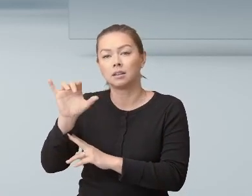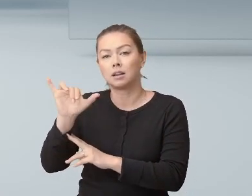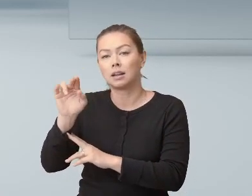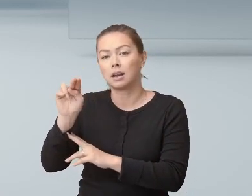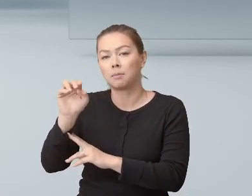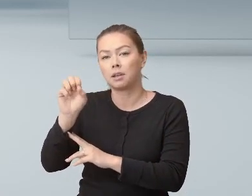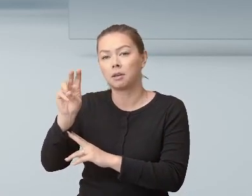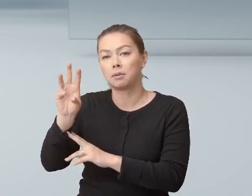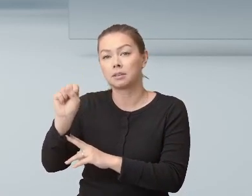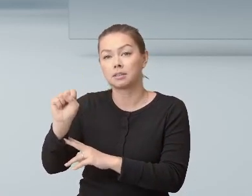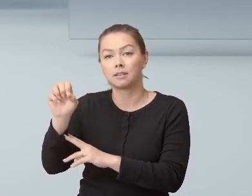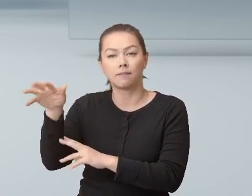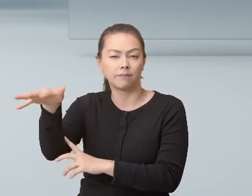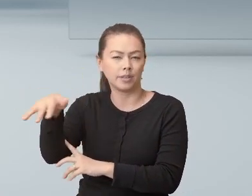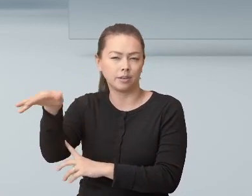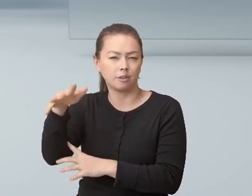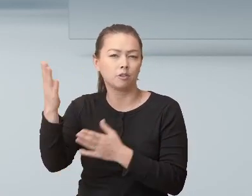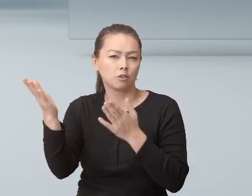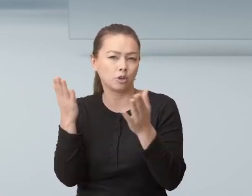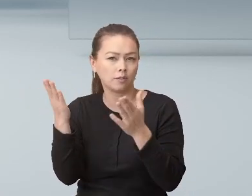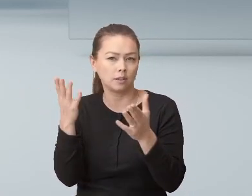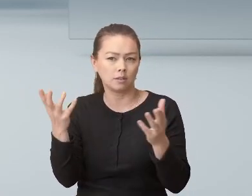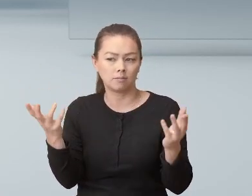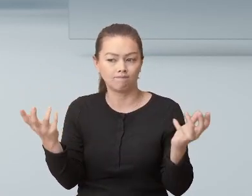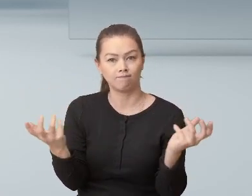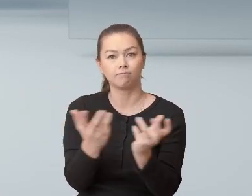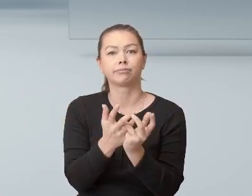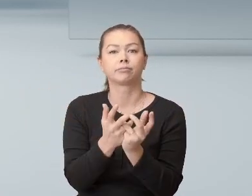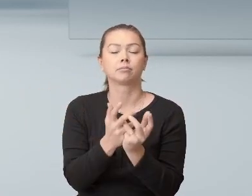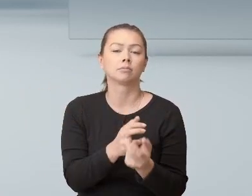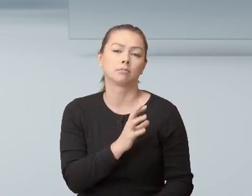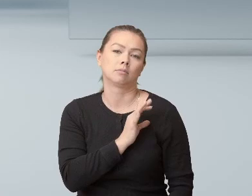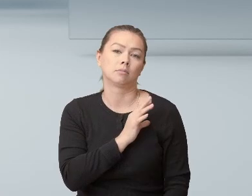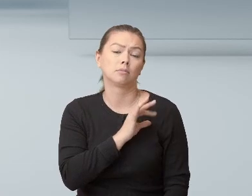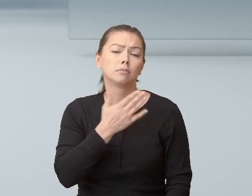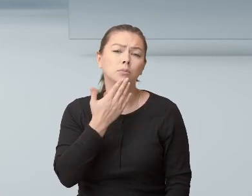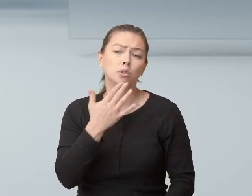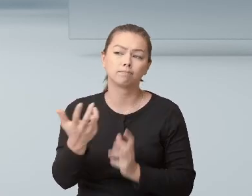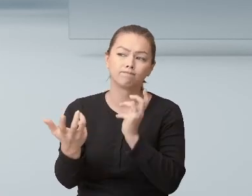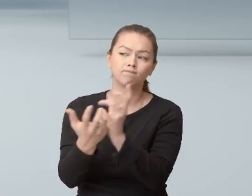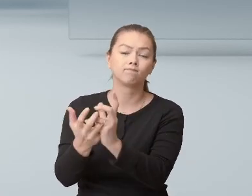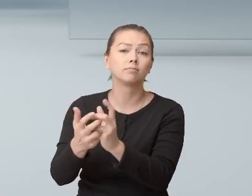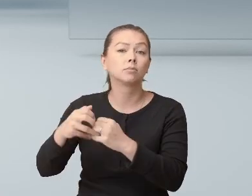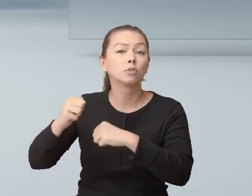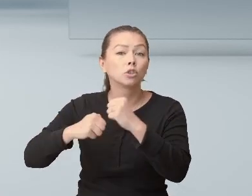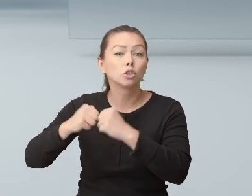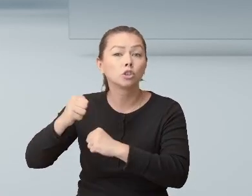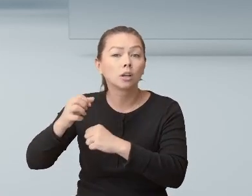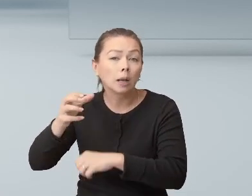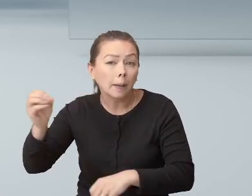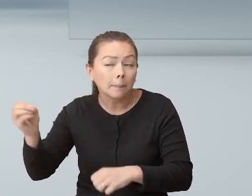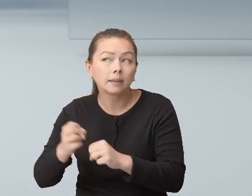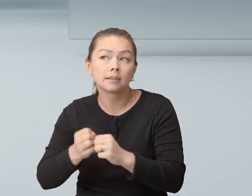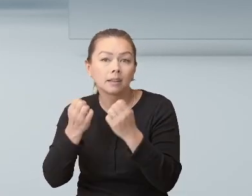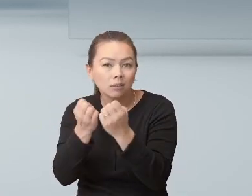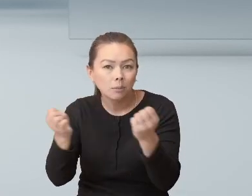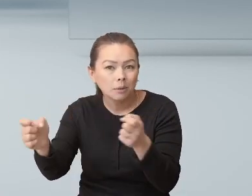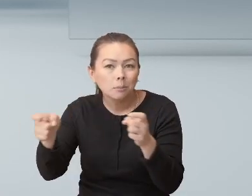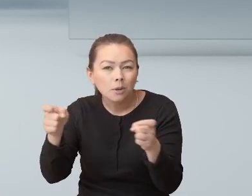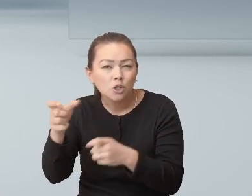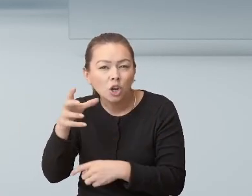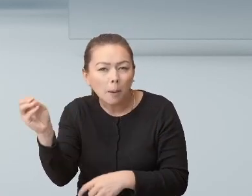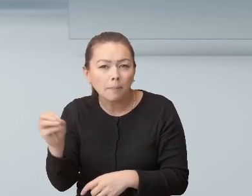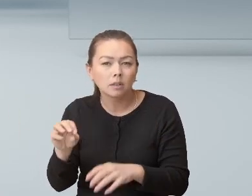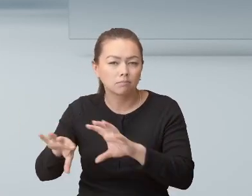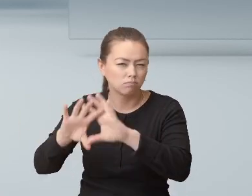this release, which is really great for construction companies, equipment management companies, things like that. But that's the whole top